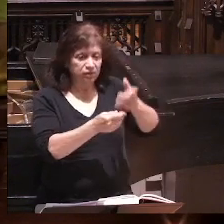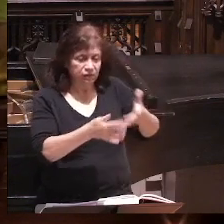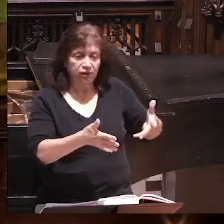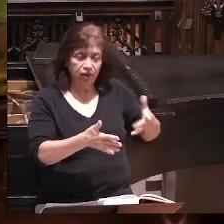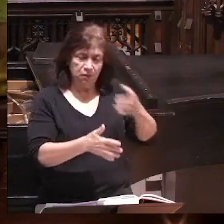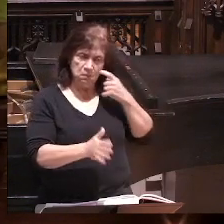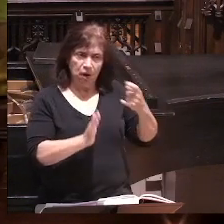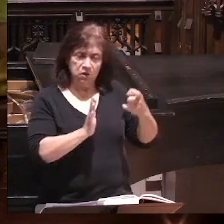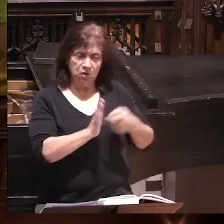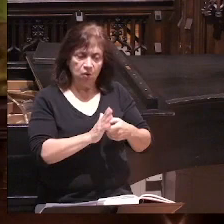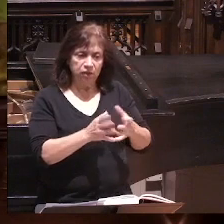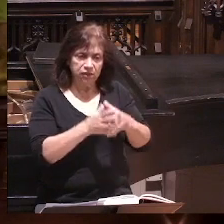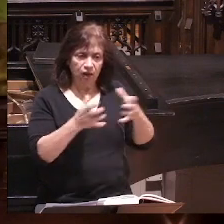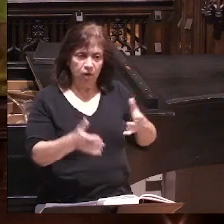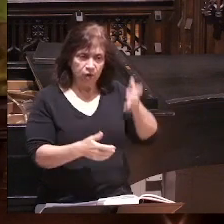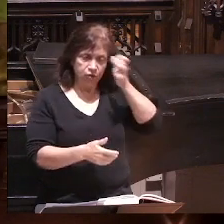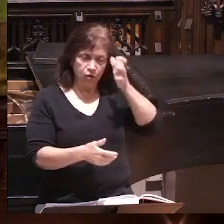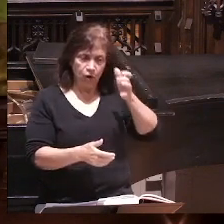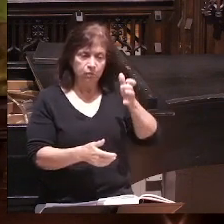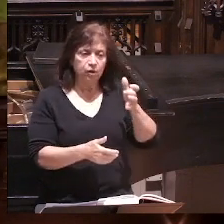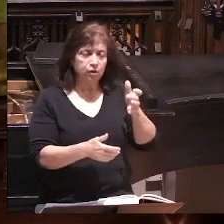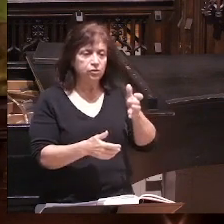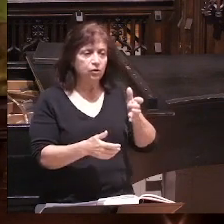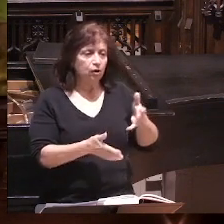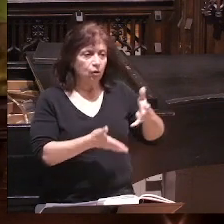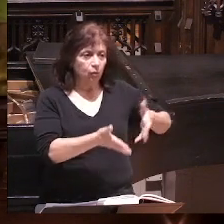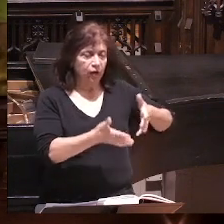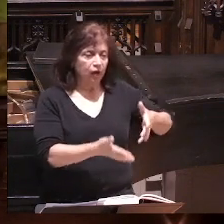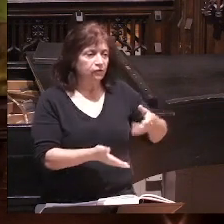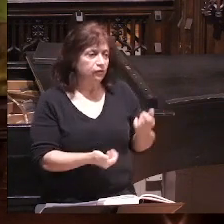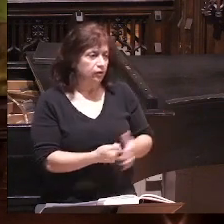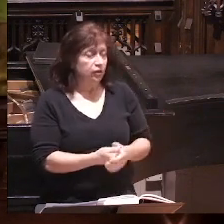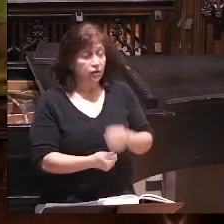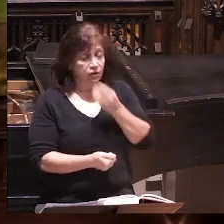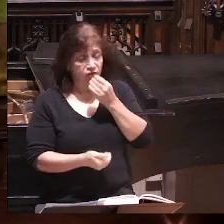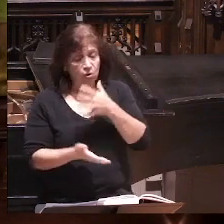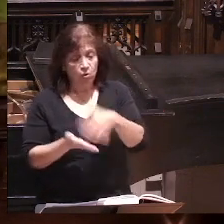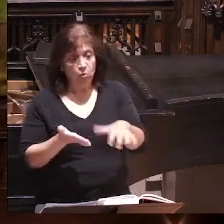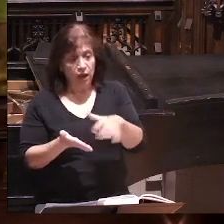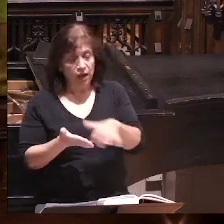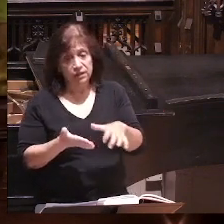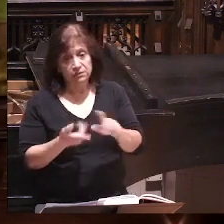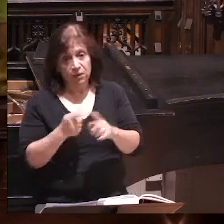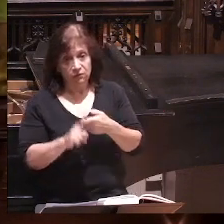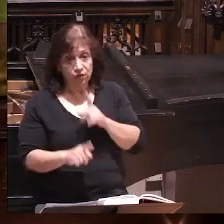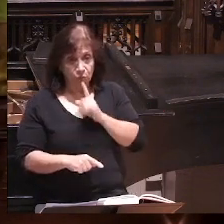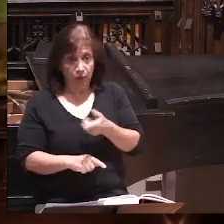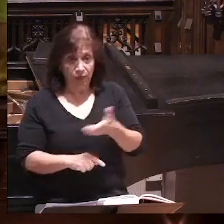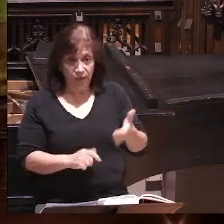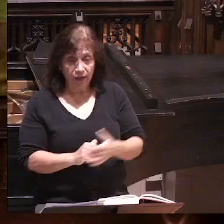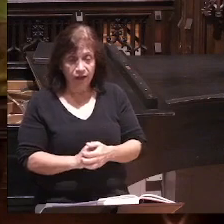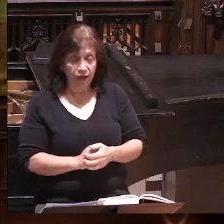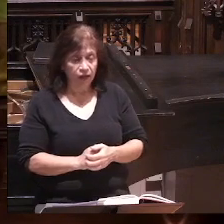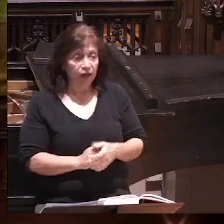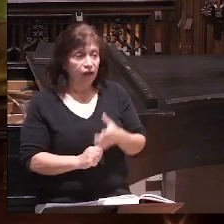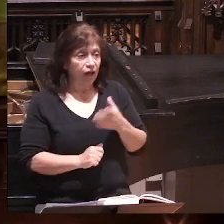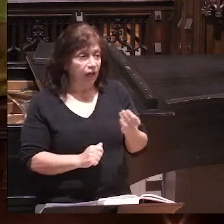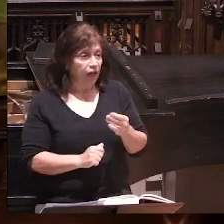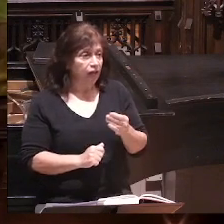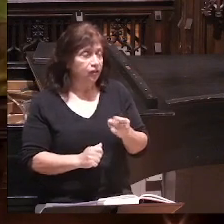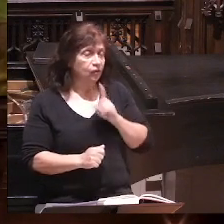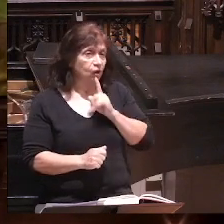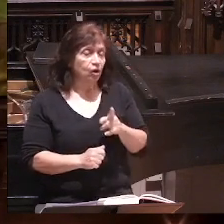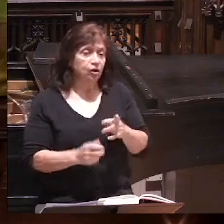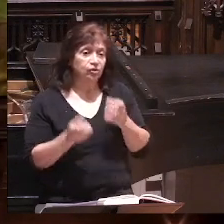dent in the amount of garbage we produce. Food waste, friends, is actually a real thing. And there are a